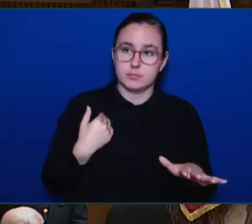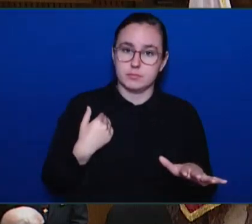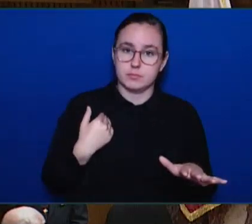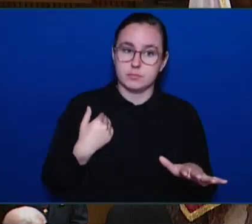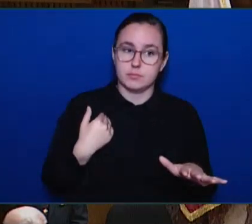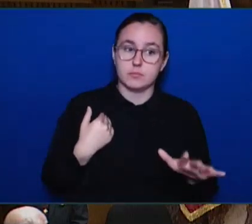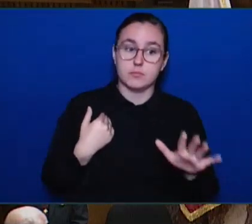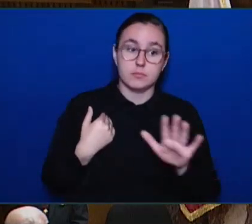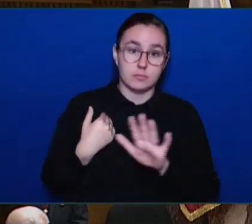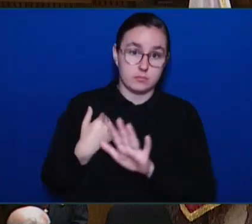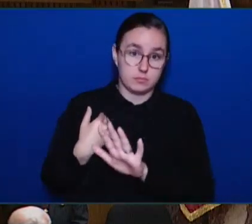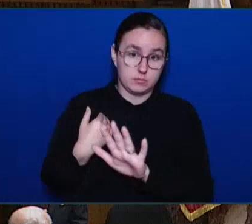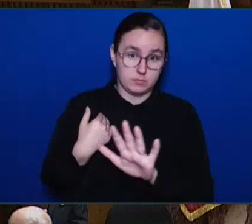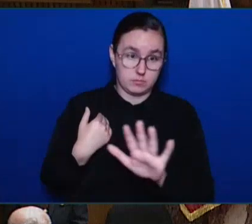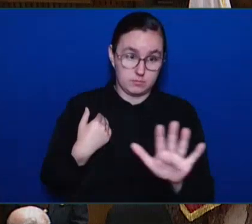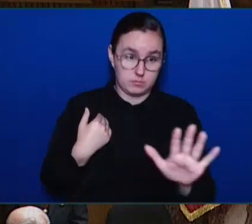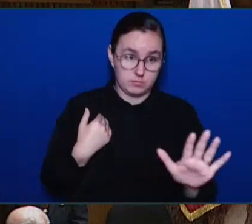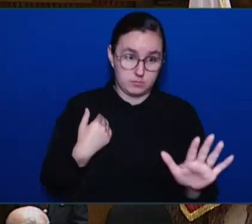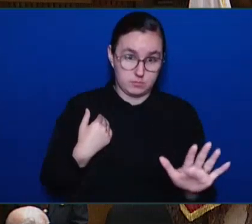Members.